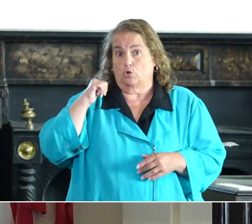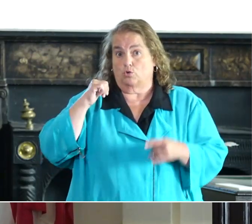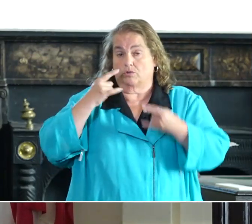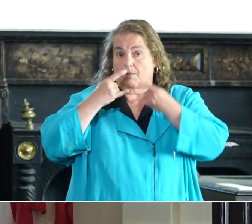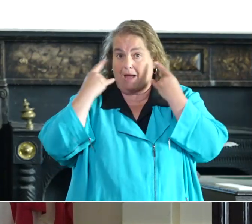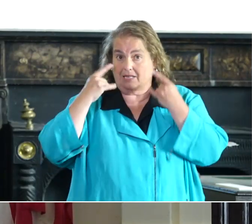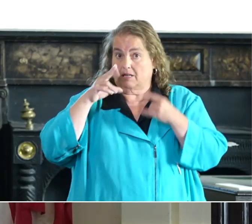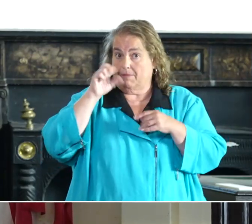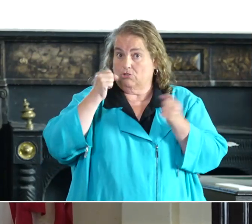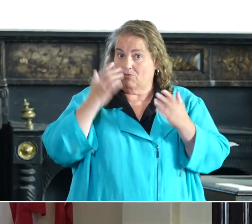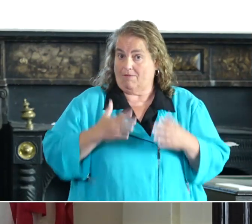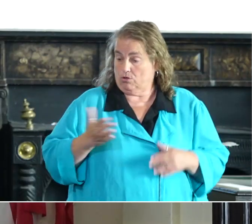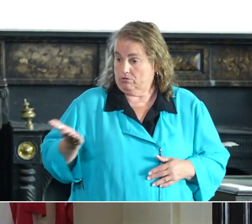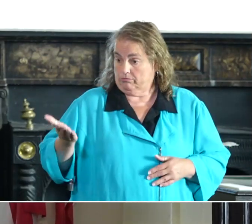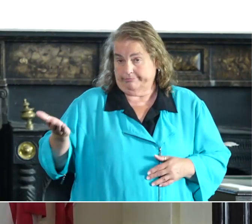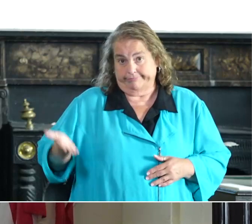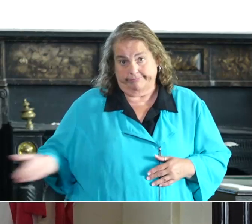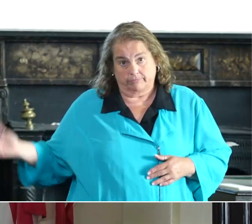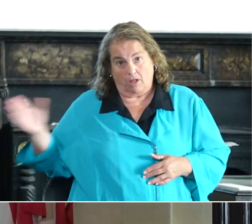can they get on the bus?